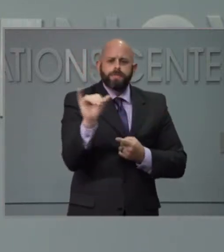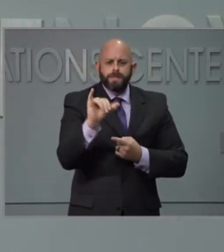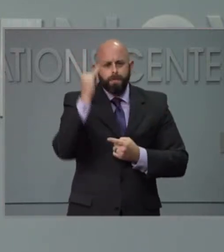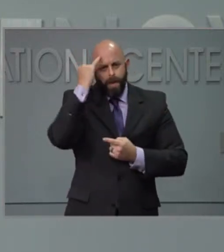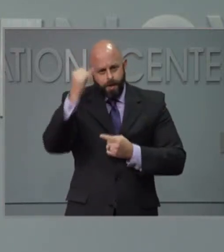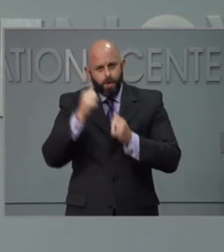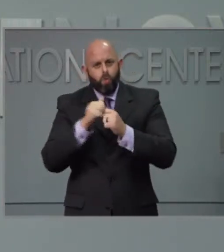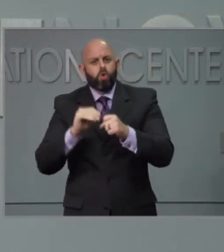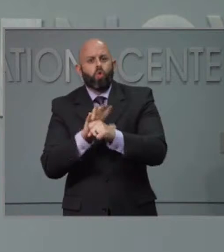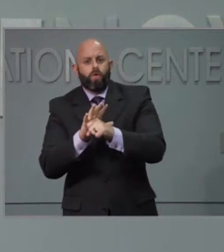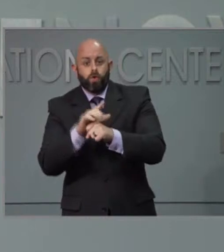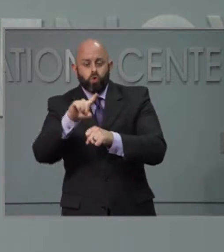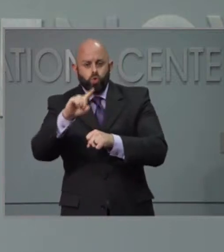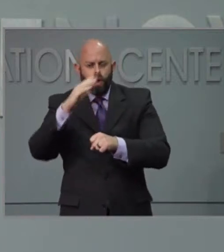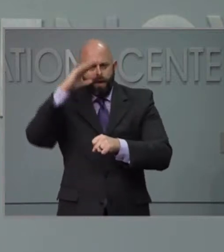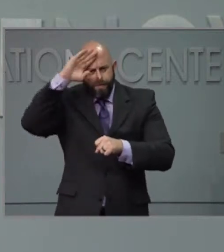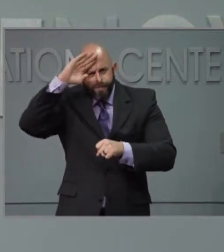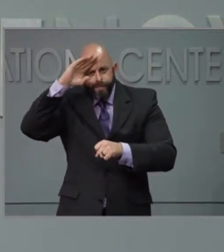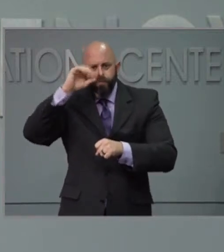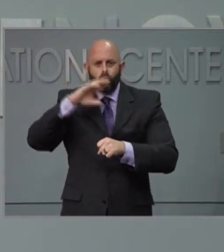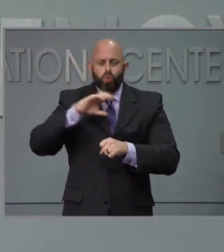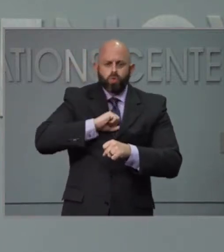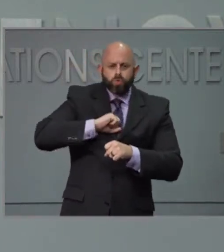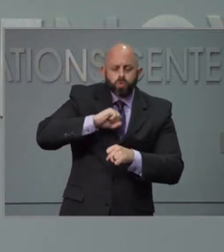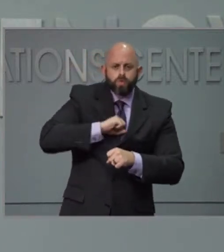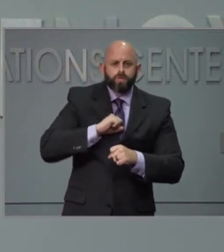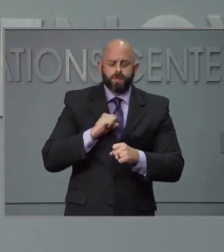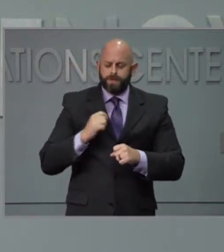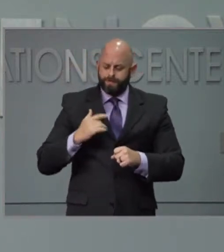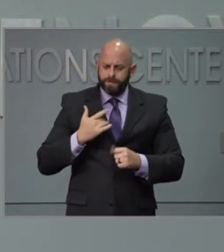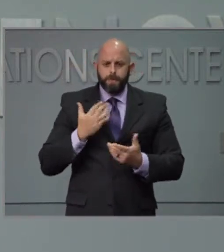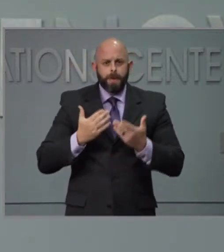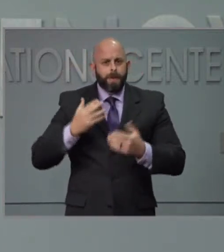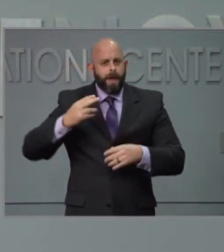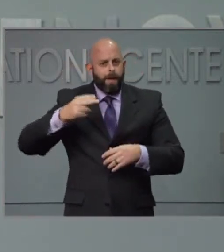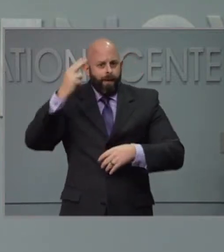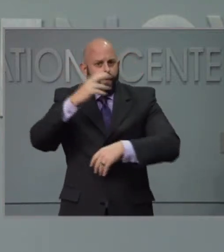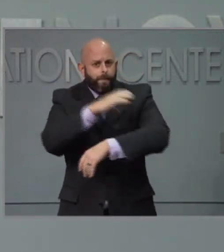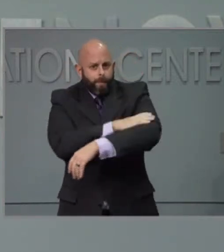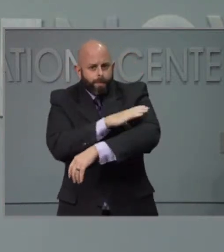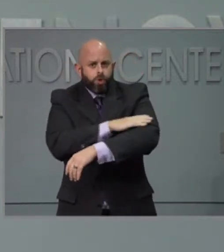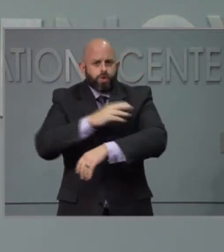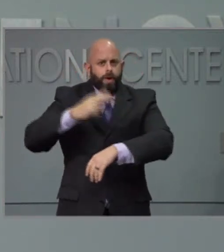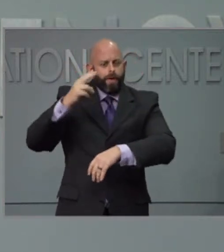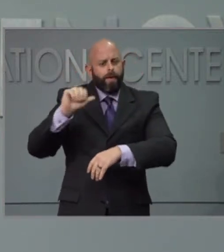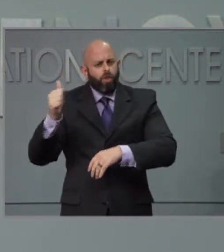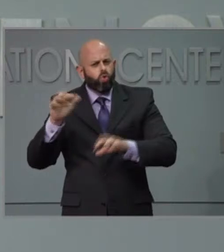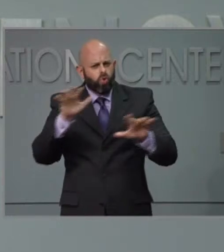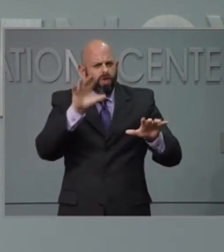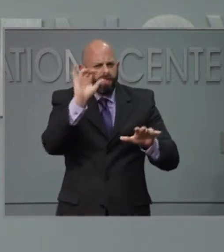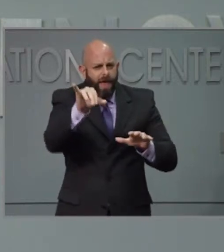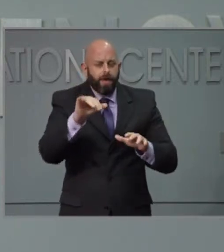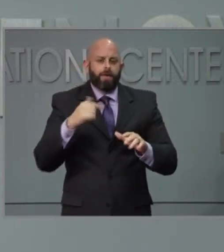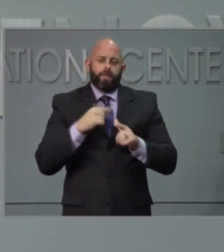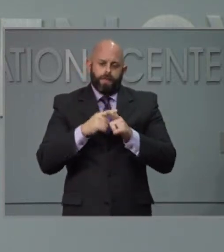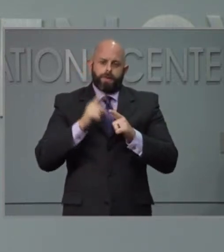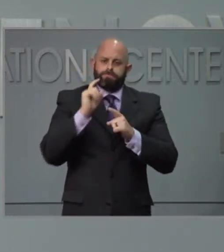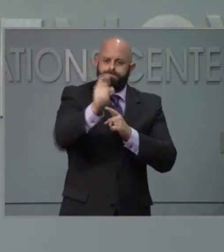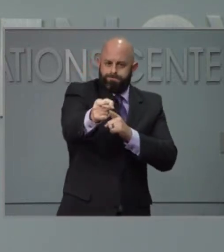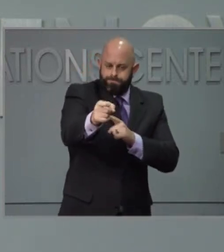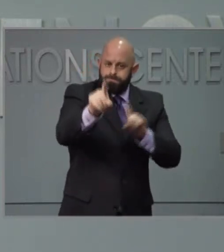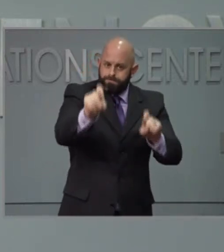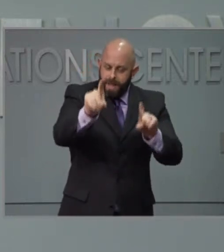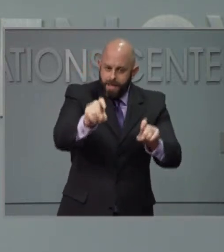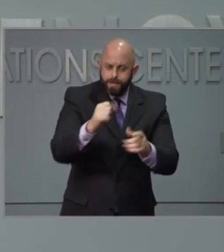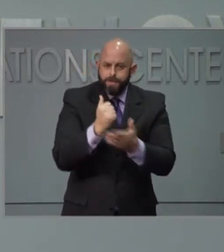If you're having symptoms, if you have a higher likelihood of actually having exposure or having this virus, that's when this test is pretty